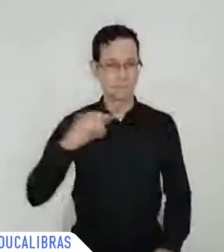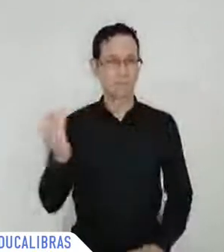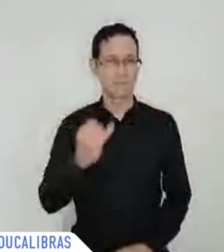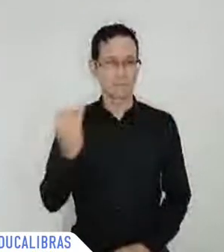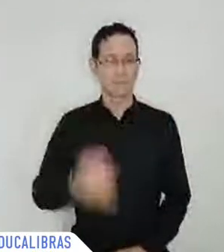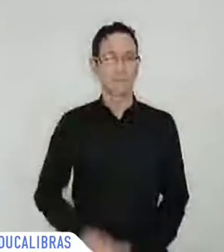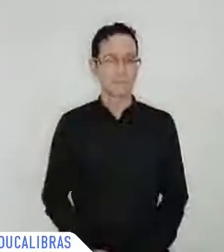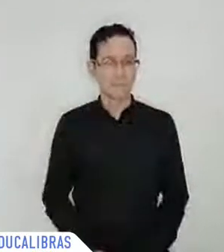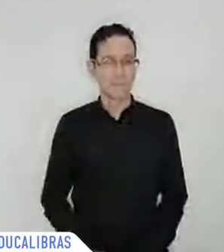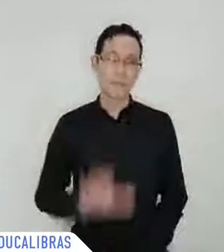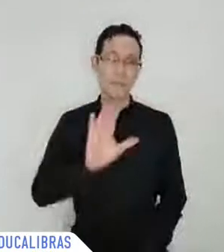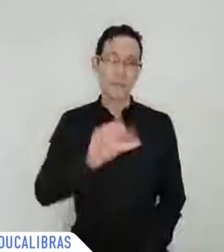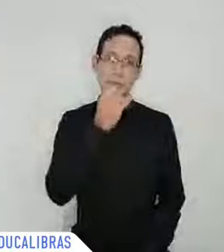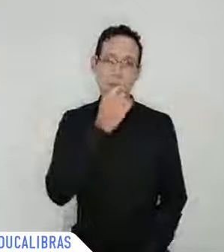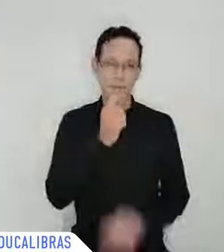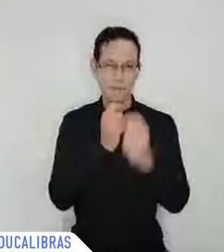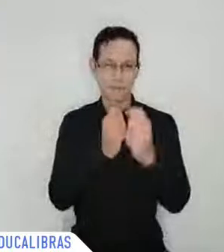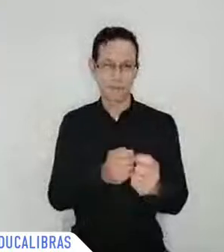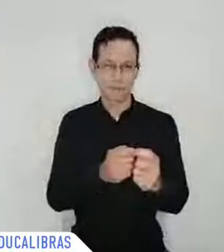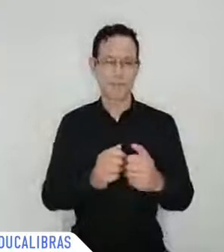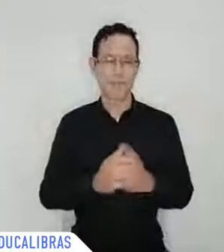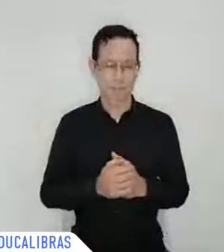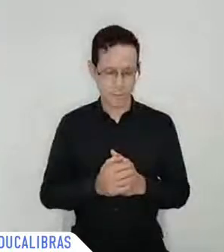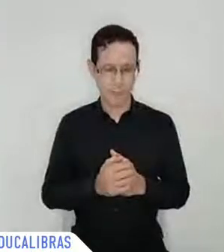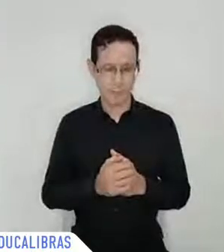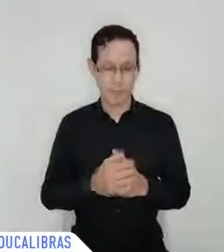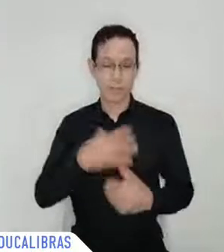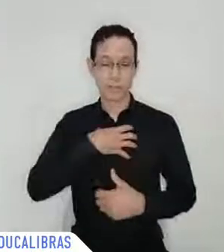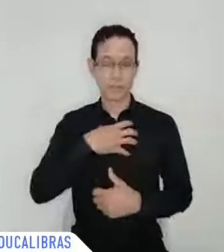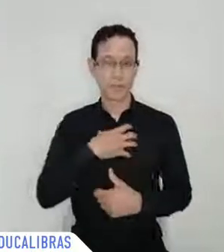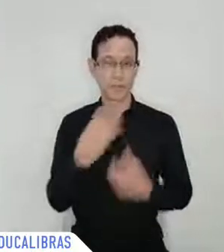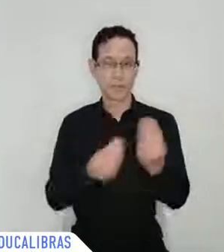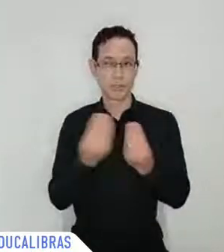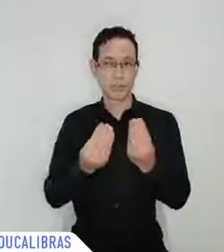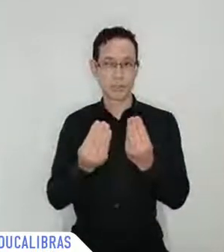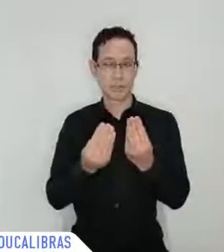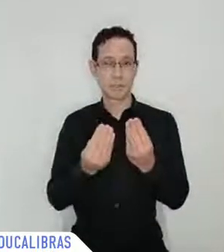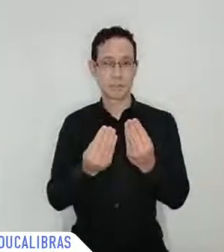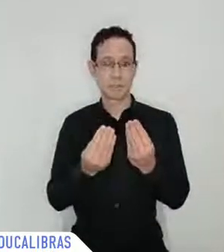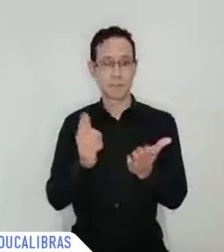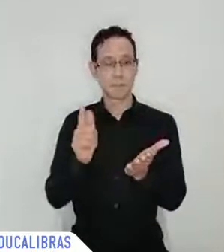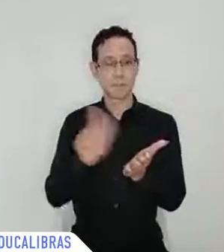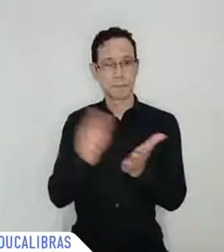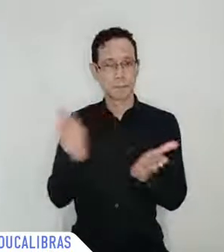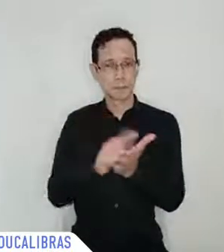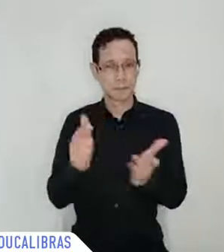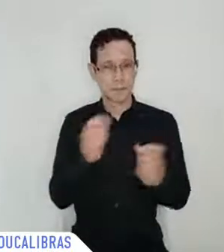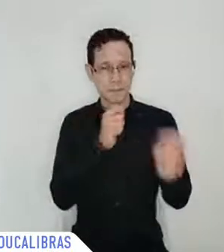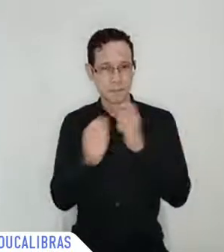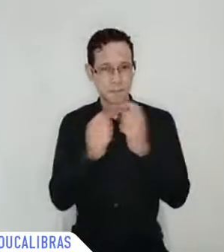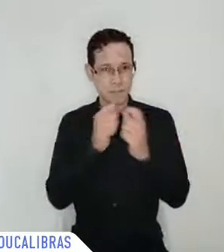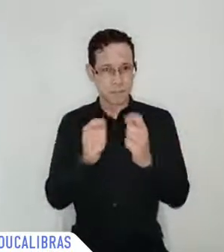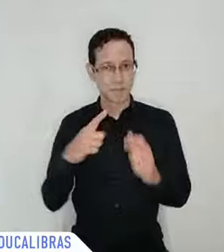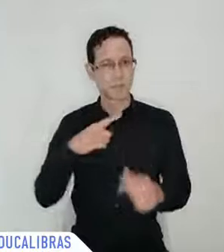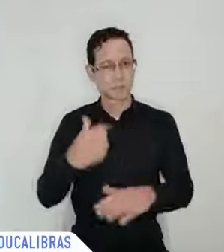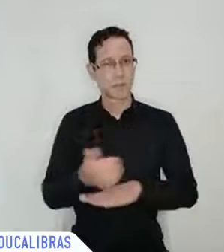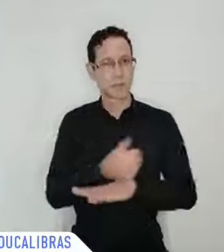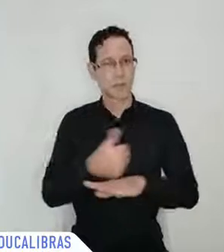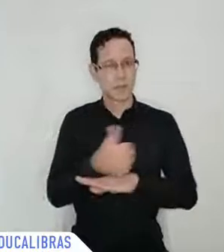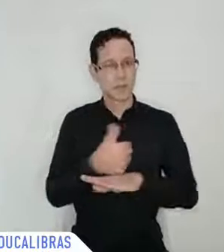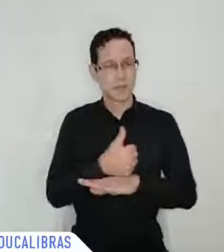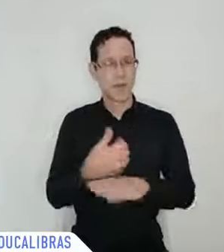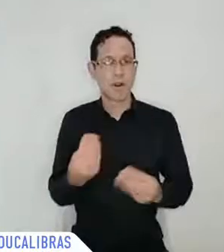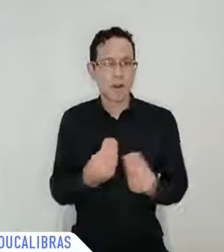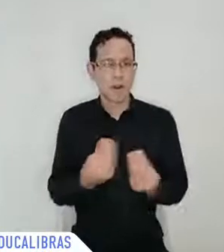data that is important. But I want to provoke you regarding how